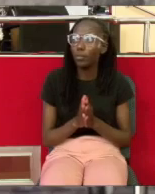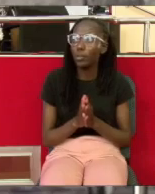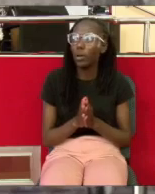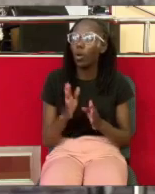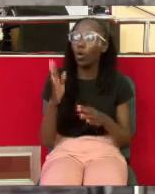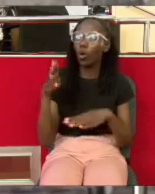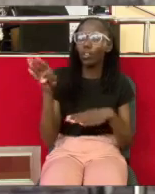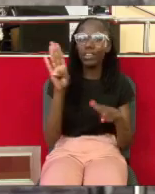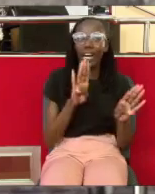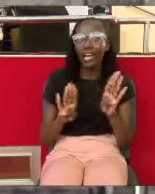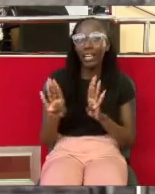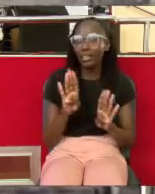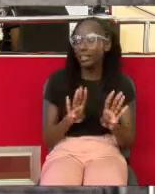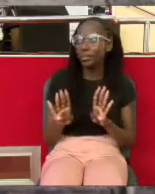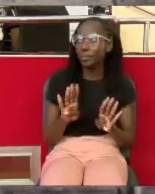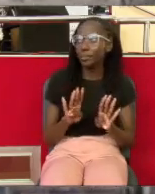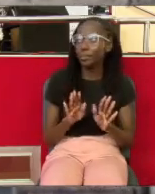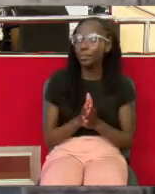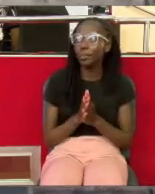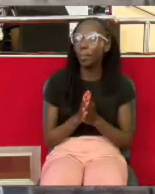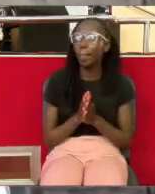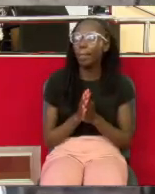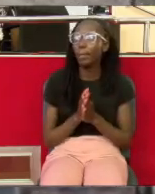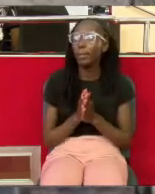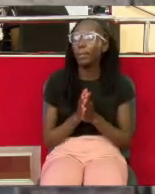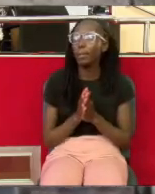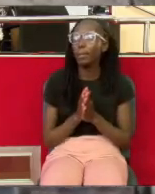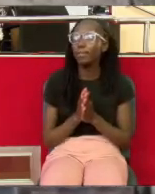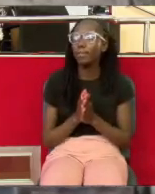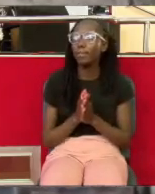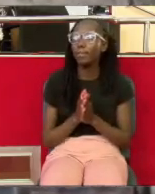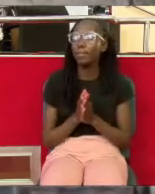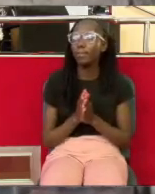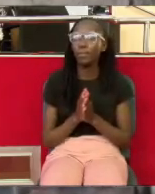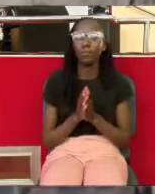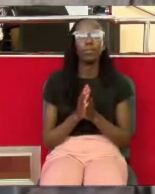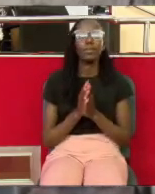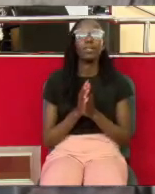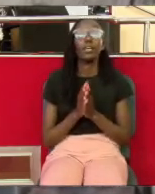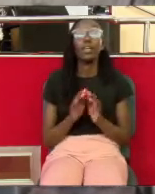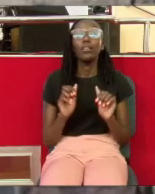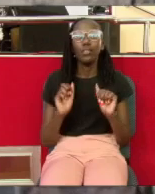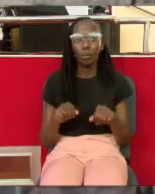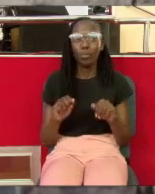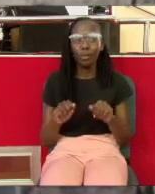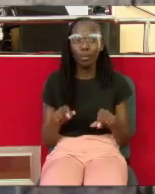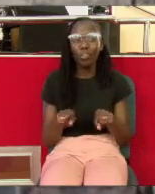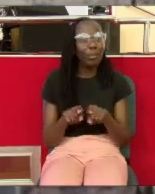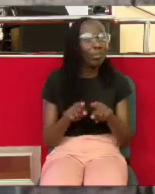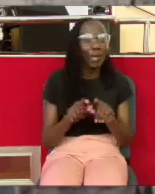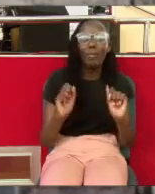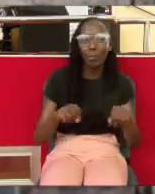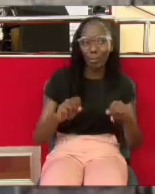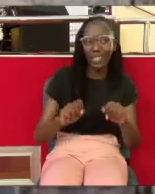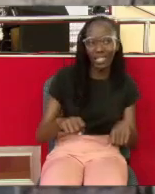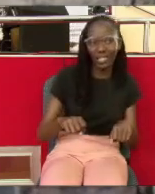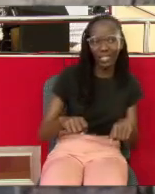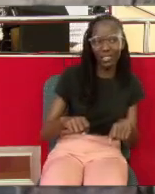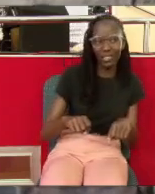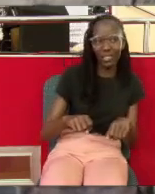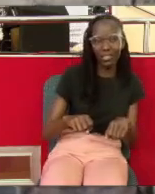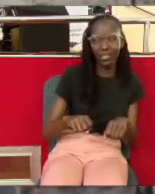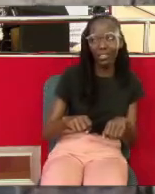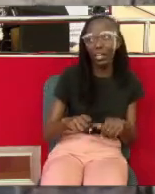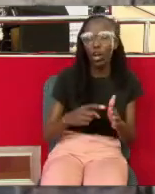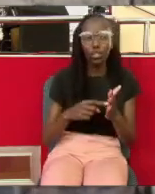Attributes. Yani yale vitu ambavyo Mungu anahusishwa navyo. Abilities. Uwezo. Expressing admiration.